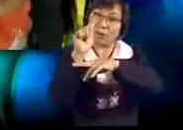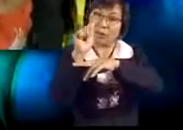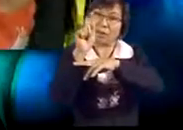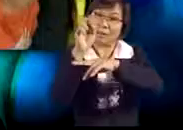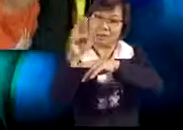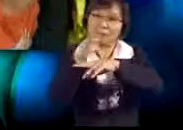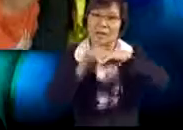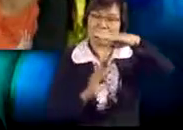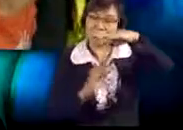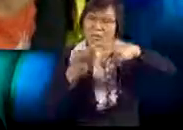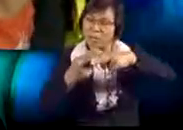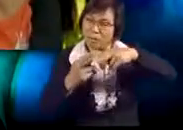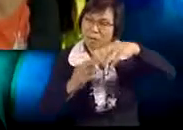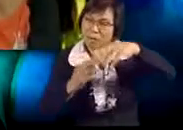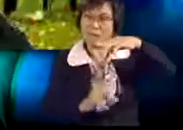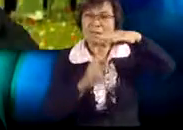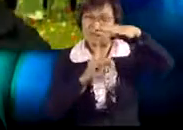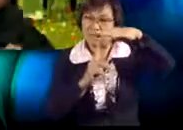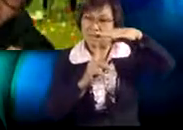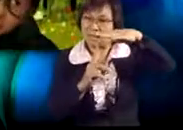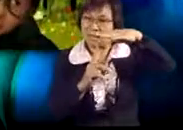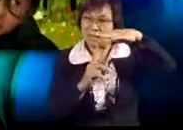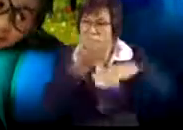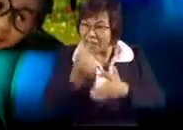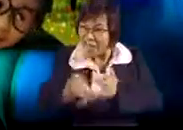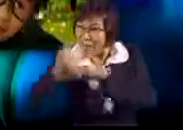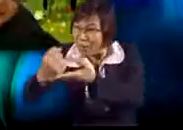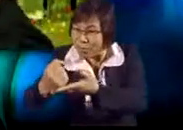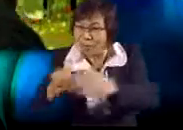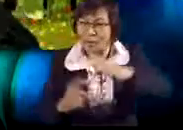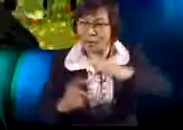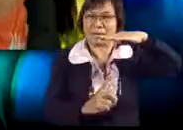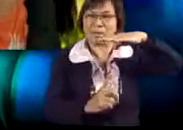number? Wait, I know this. Shall I get you some help?